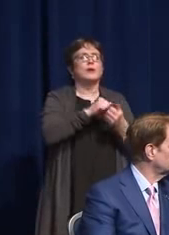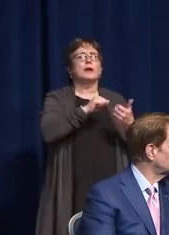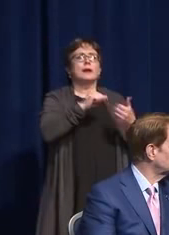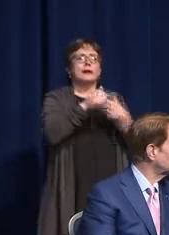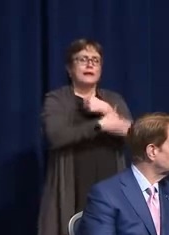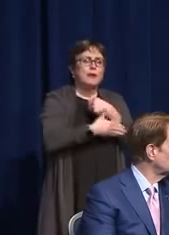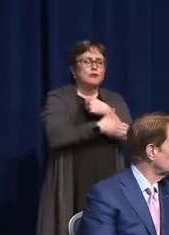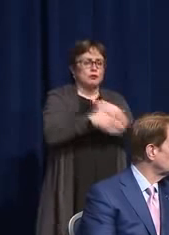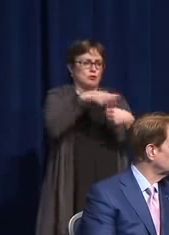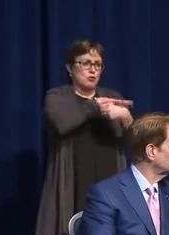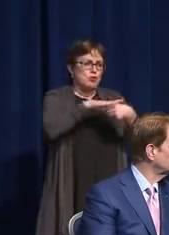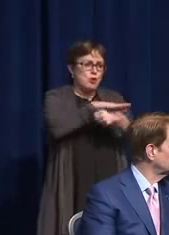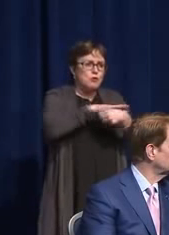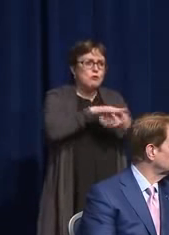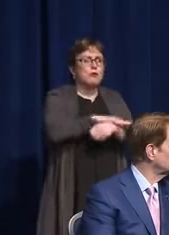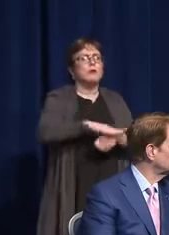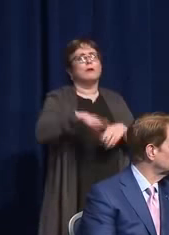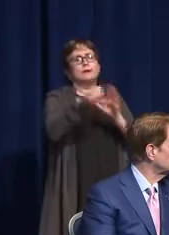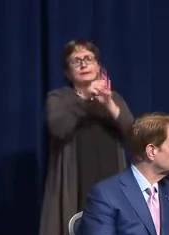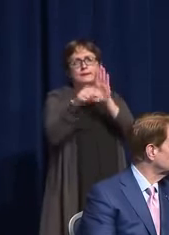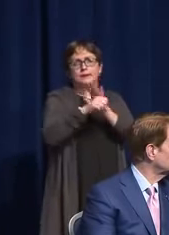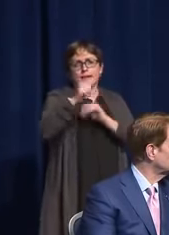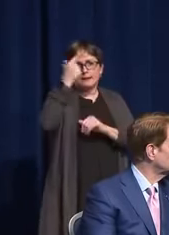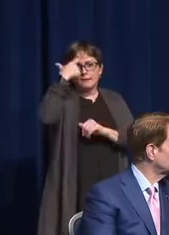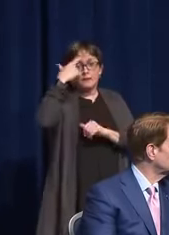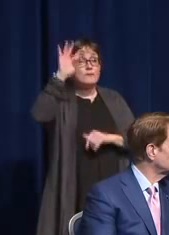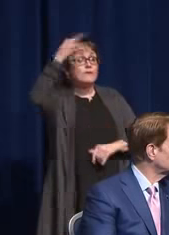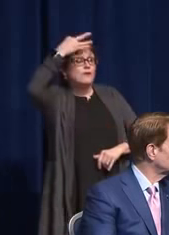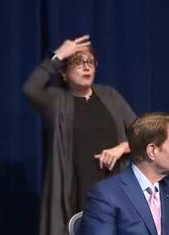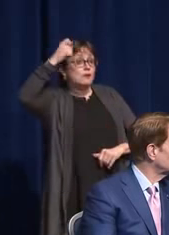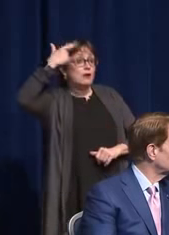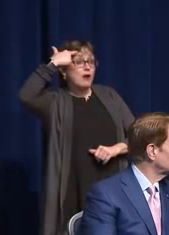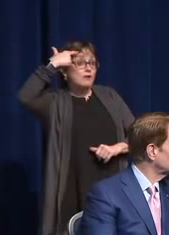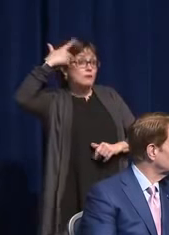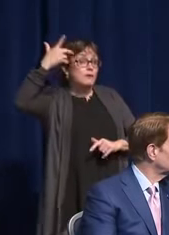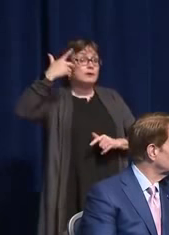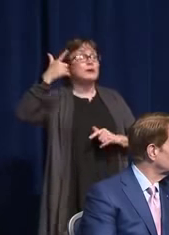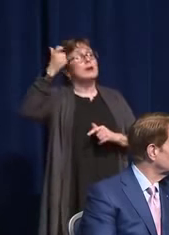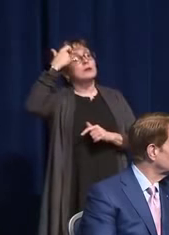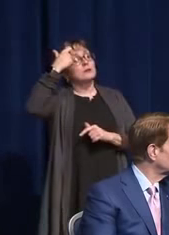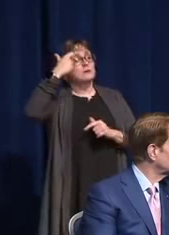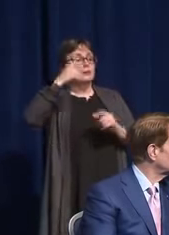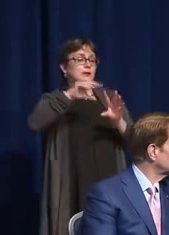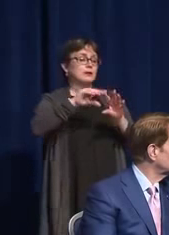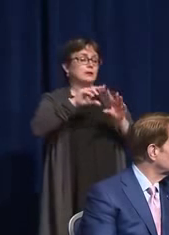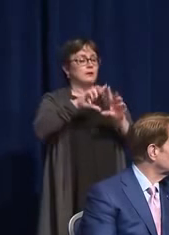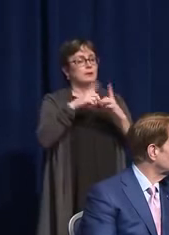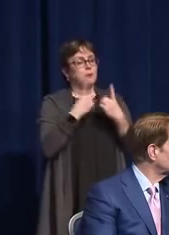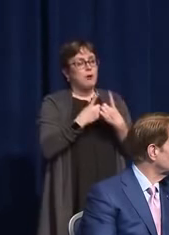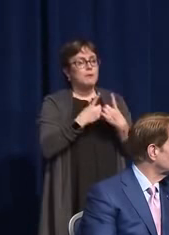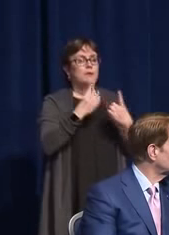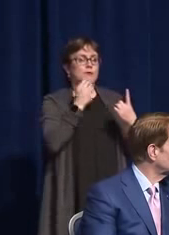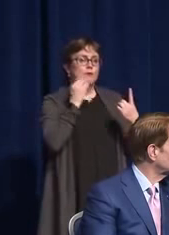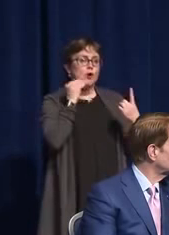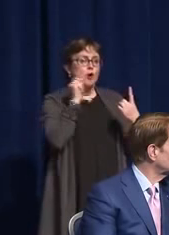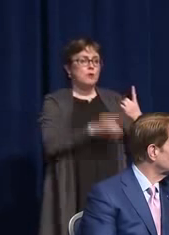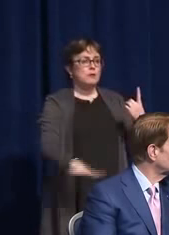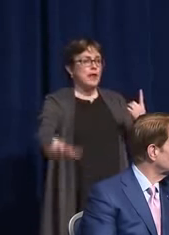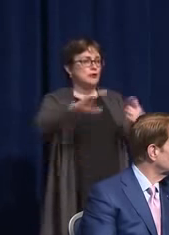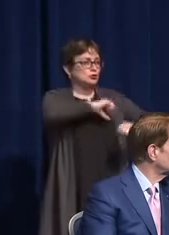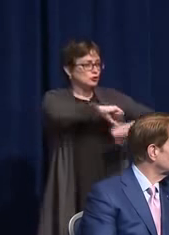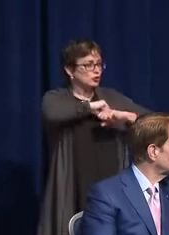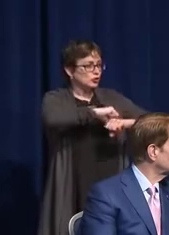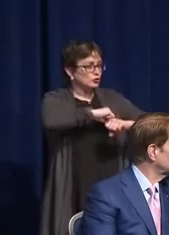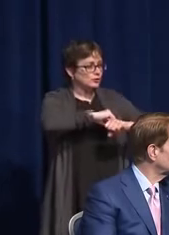government, federal government partners like the Department of Homeland Security, and now the Centers